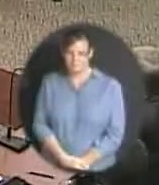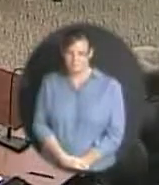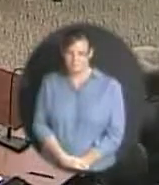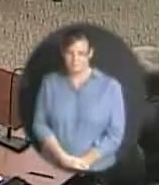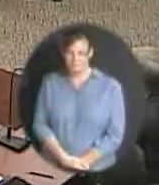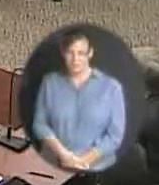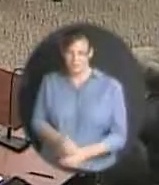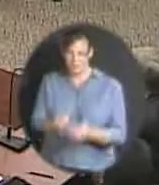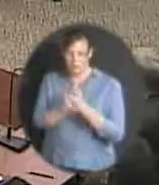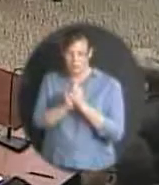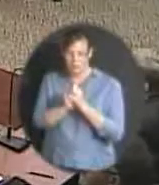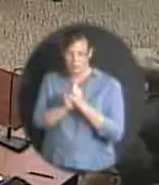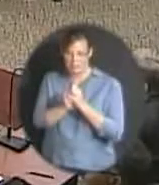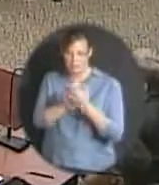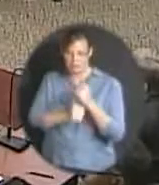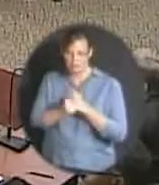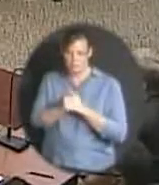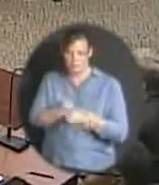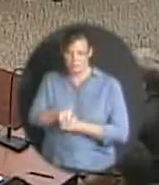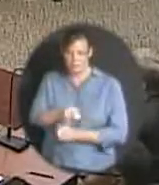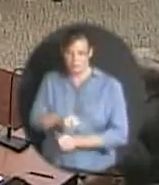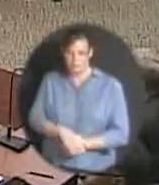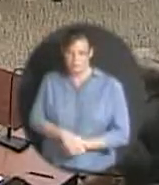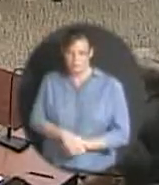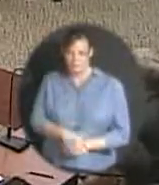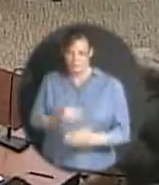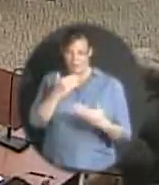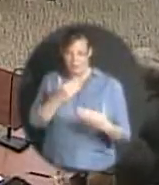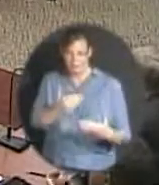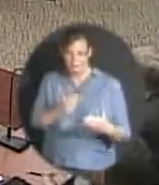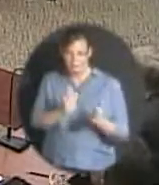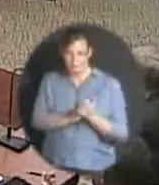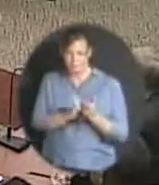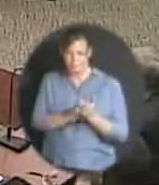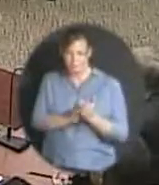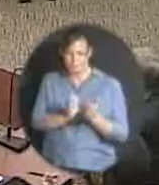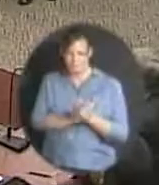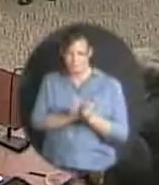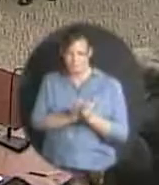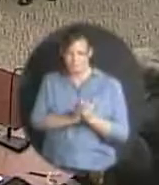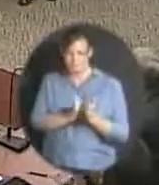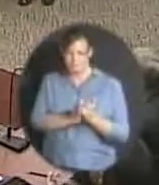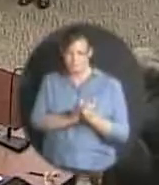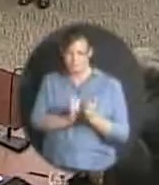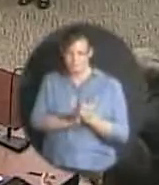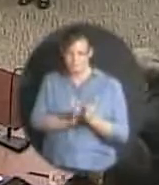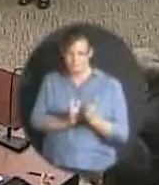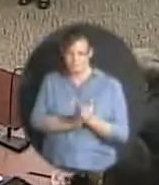Congratulations to each of you. Great job.